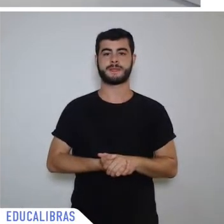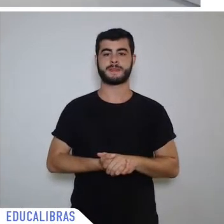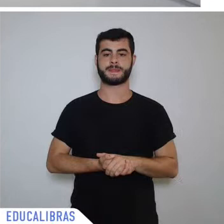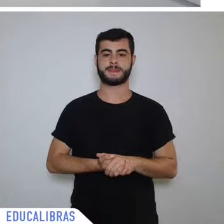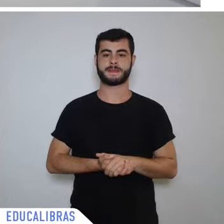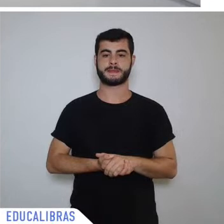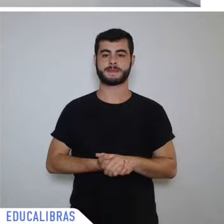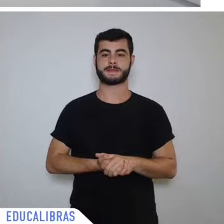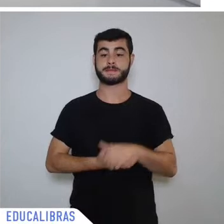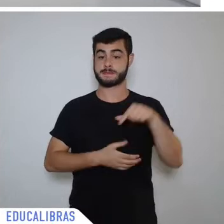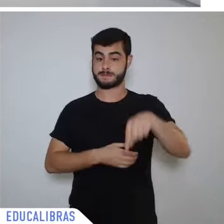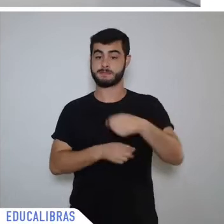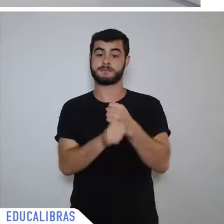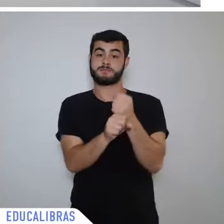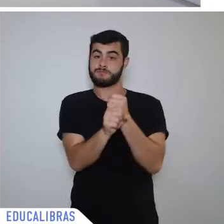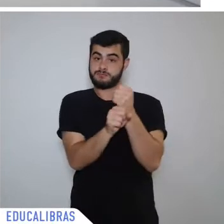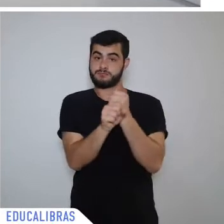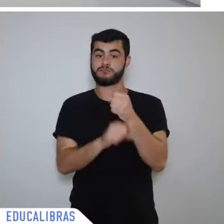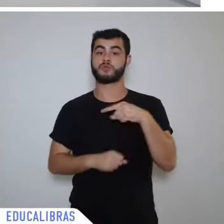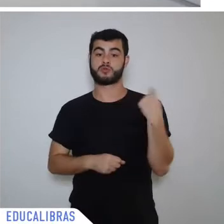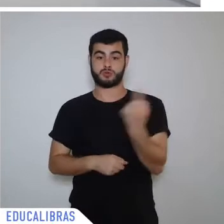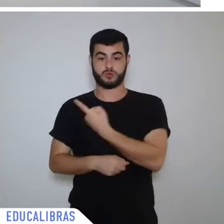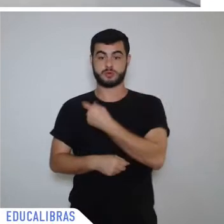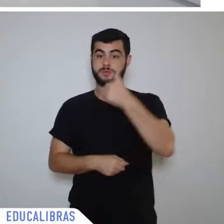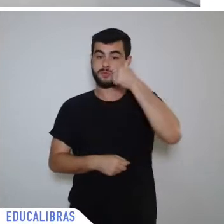and bigger for the community.